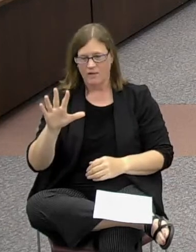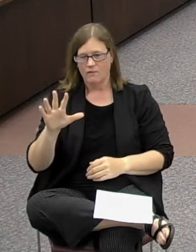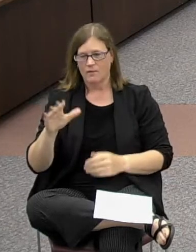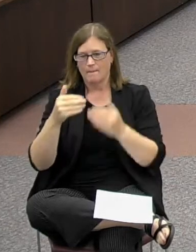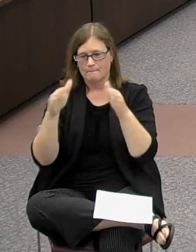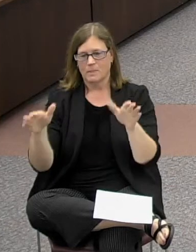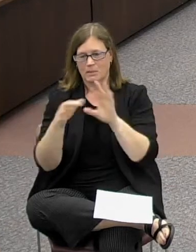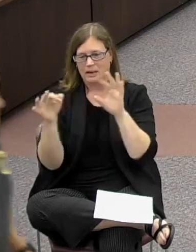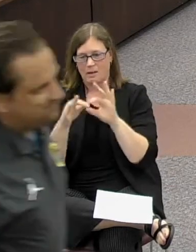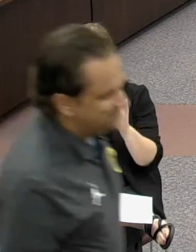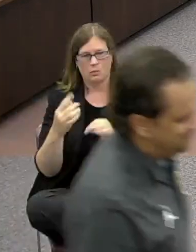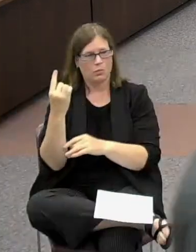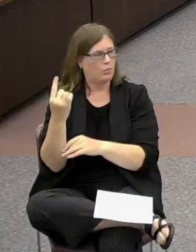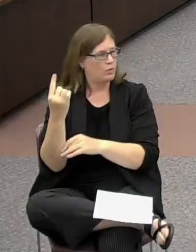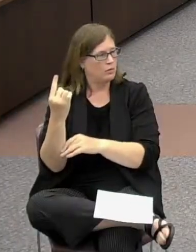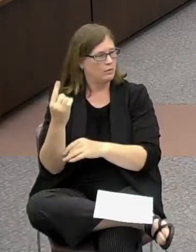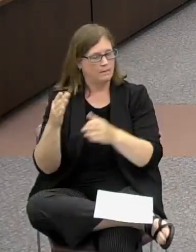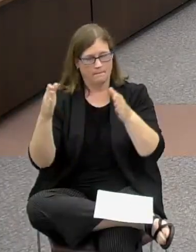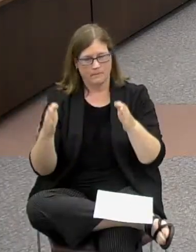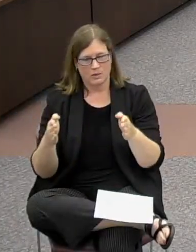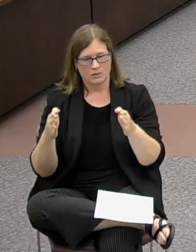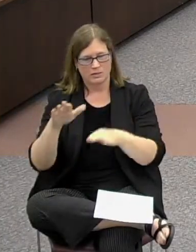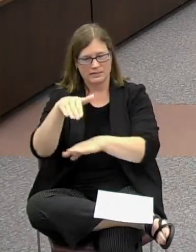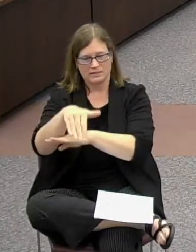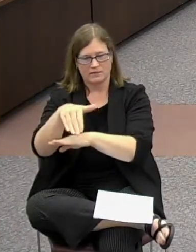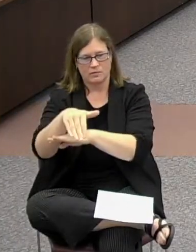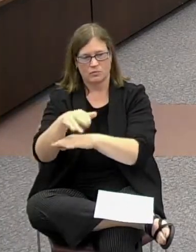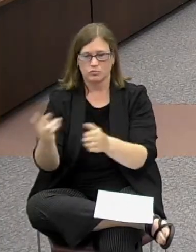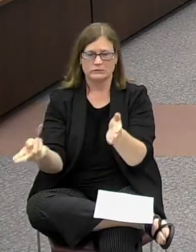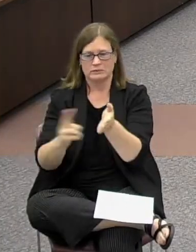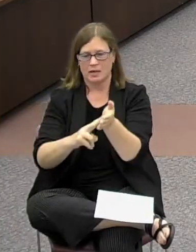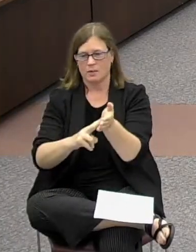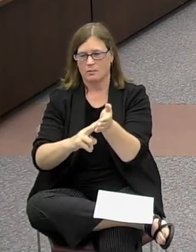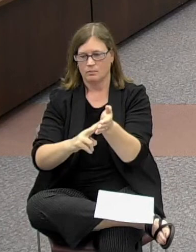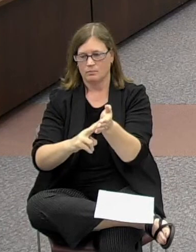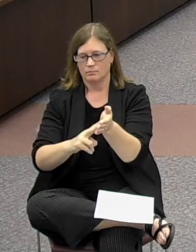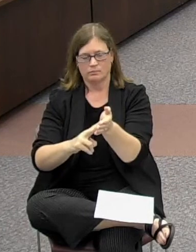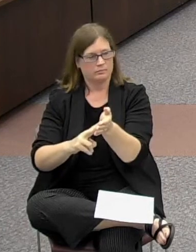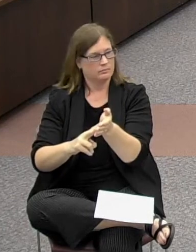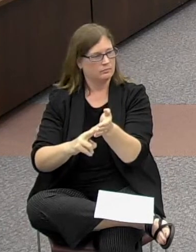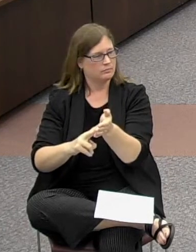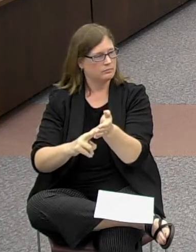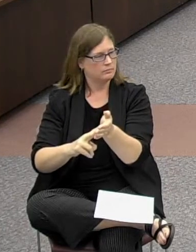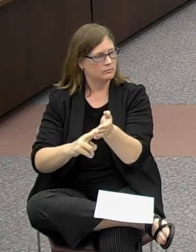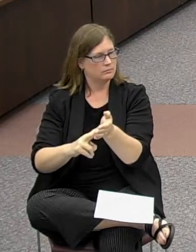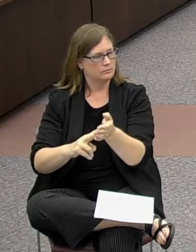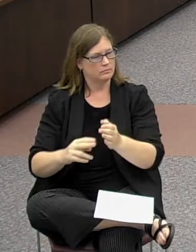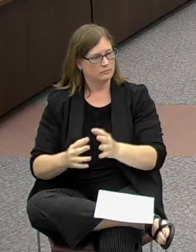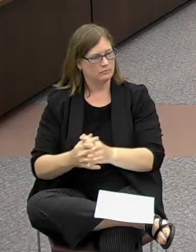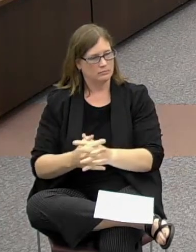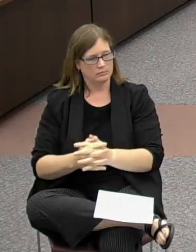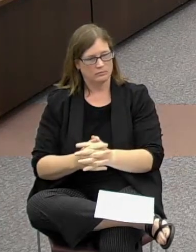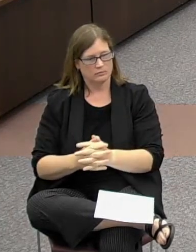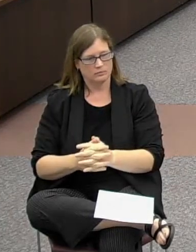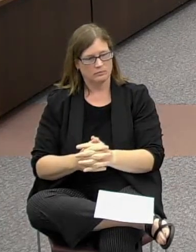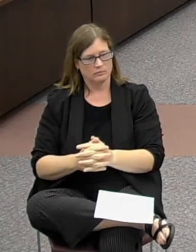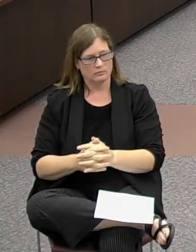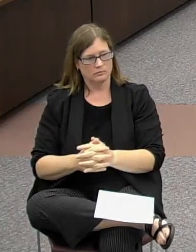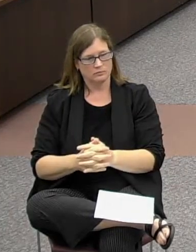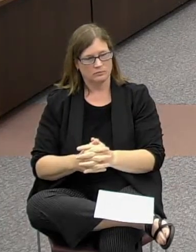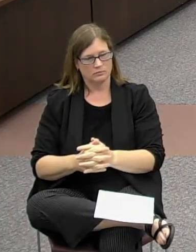comment. We have one individual this evening who signed up. Brad Markovich, again, we'll pull the podium